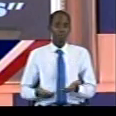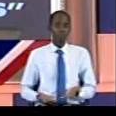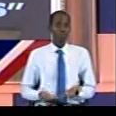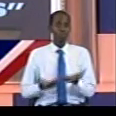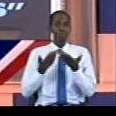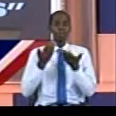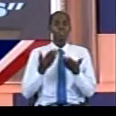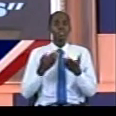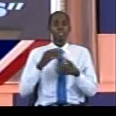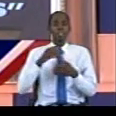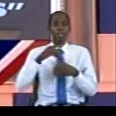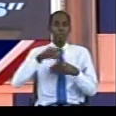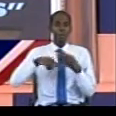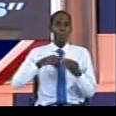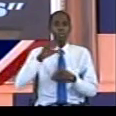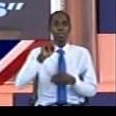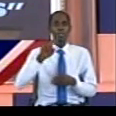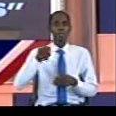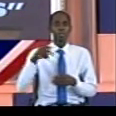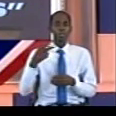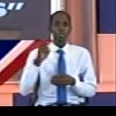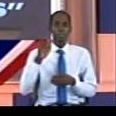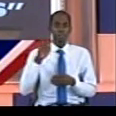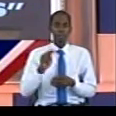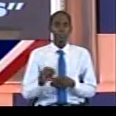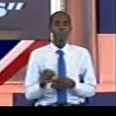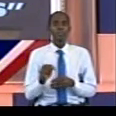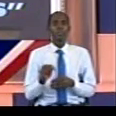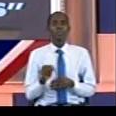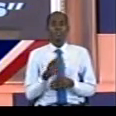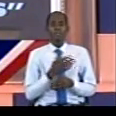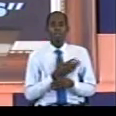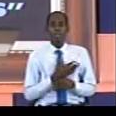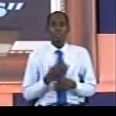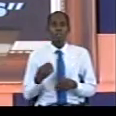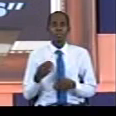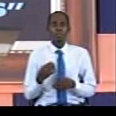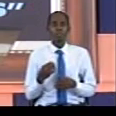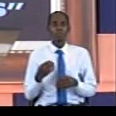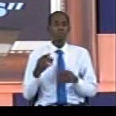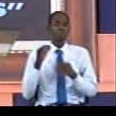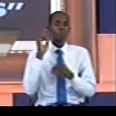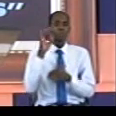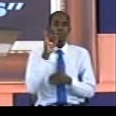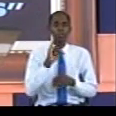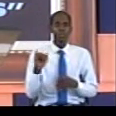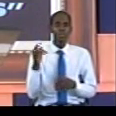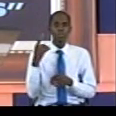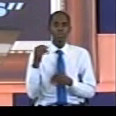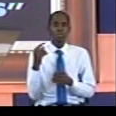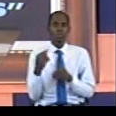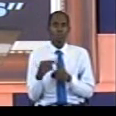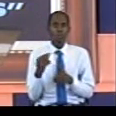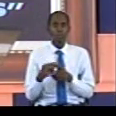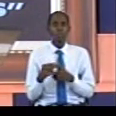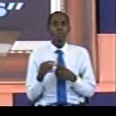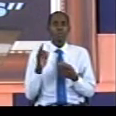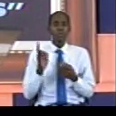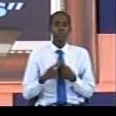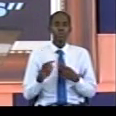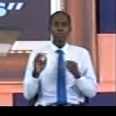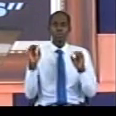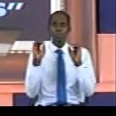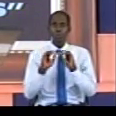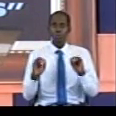Stephen traveled as far as Phoenicia and Cyprus and Antioch, preaching the word to none but to